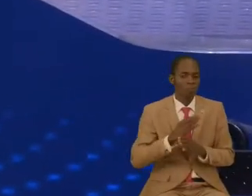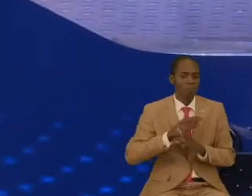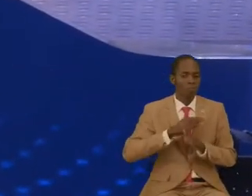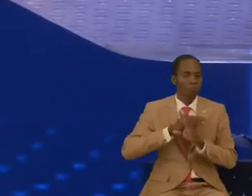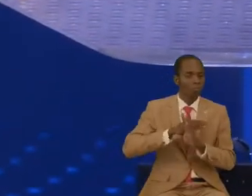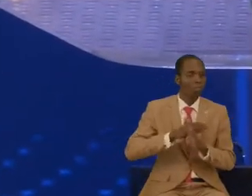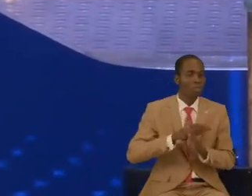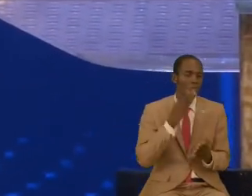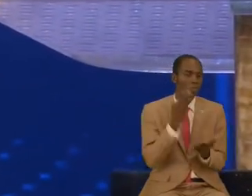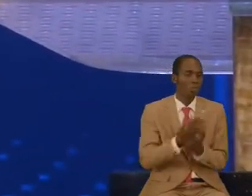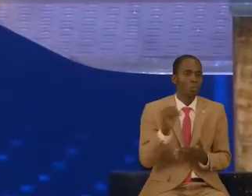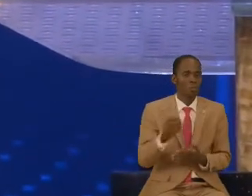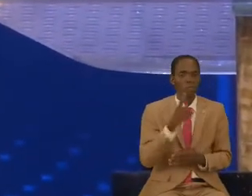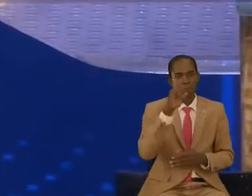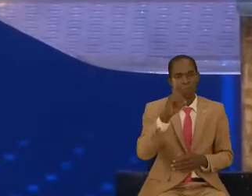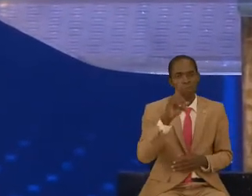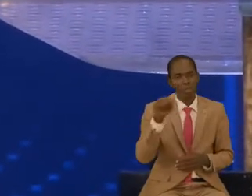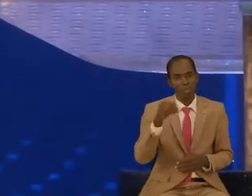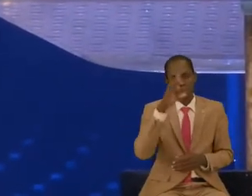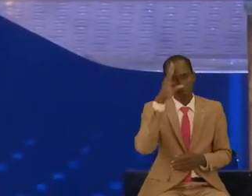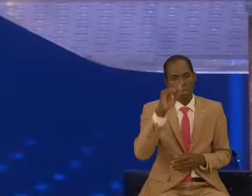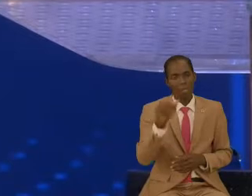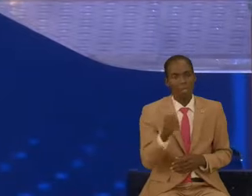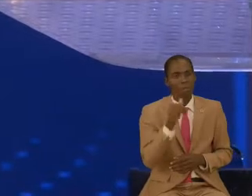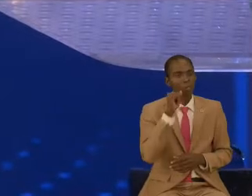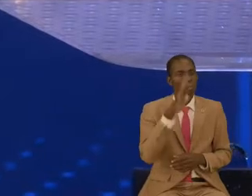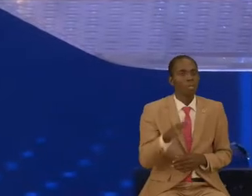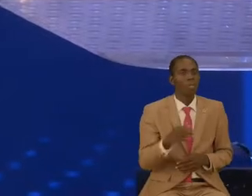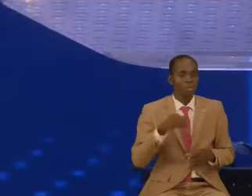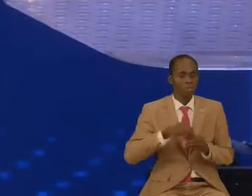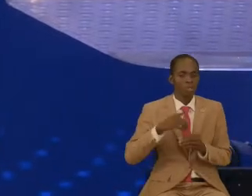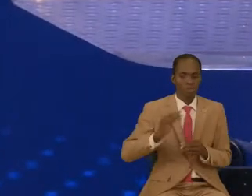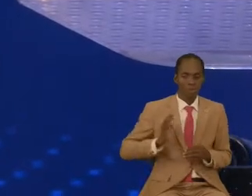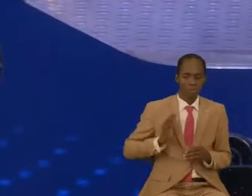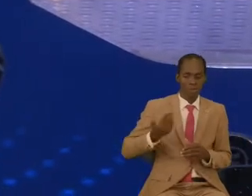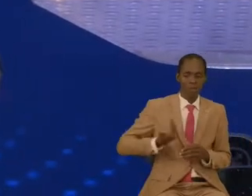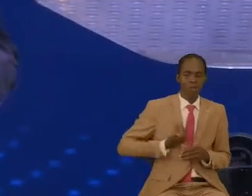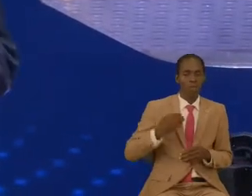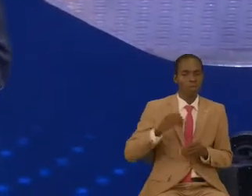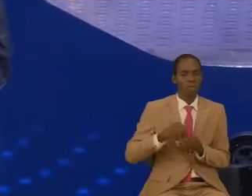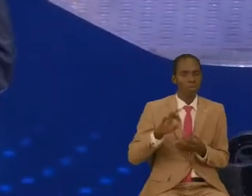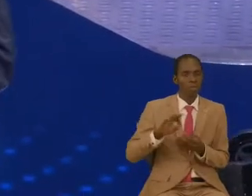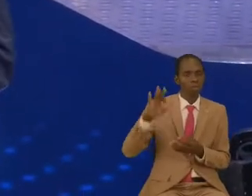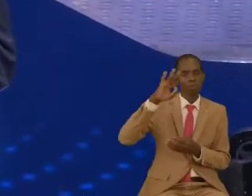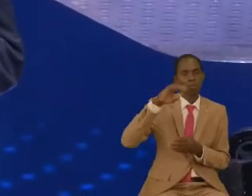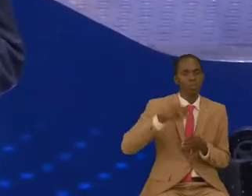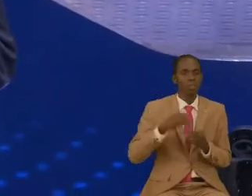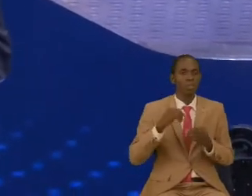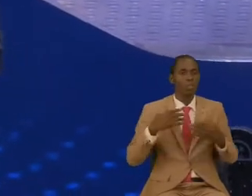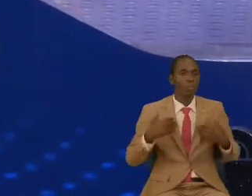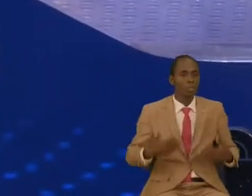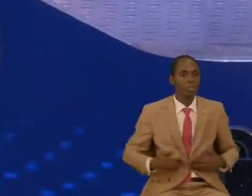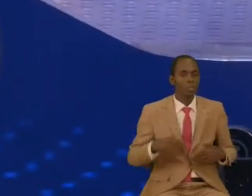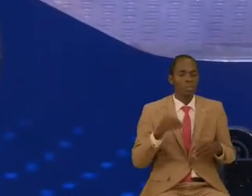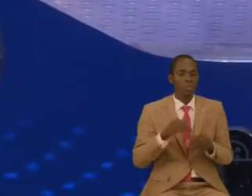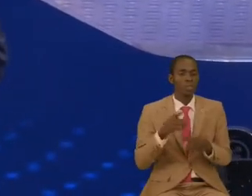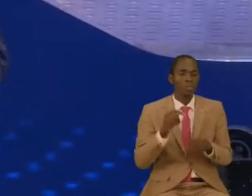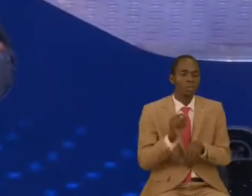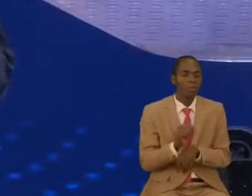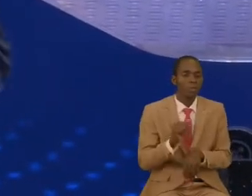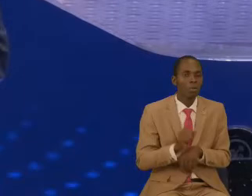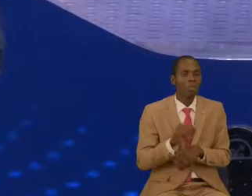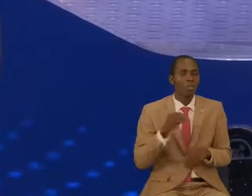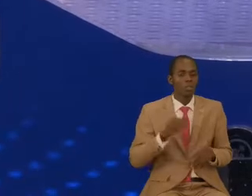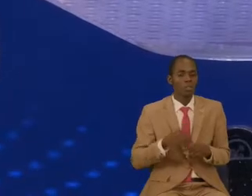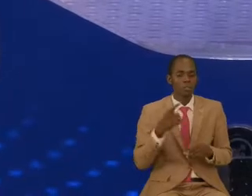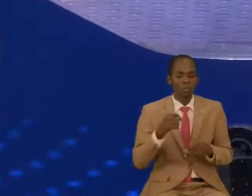man, every man, in his soul, in his spirit, in his body, in his work, in